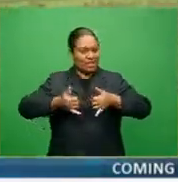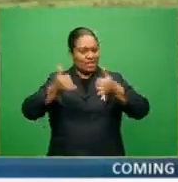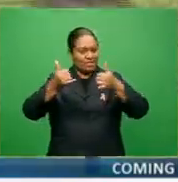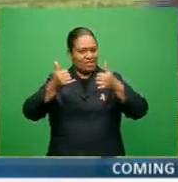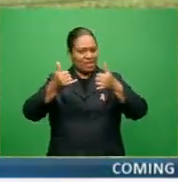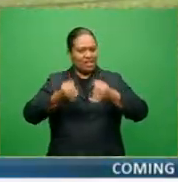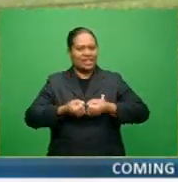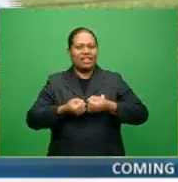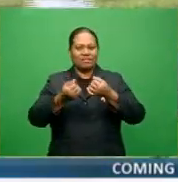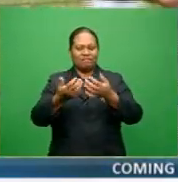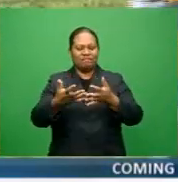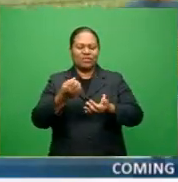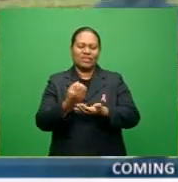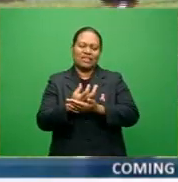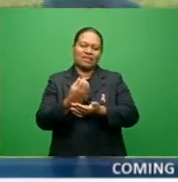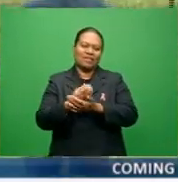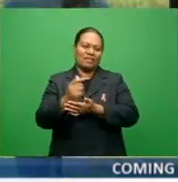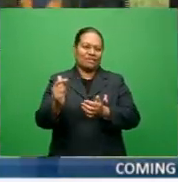at Savu Savu Sevens.